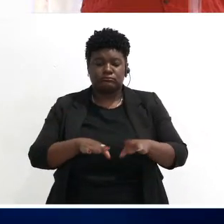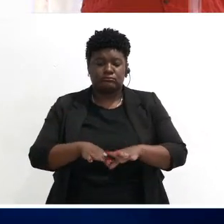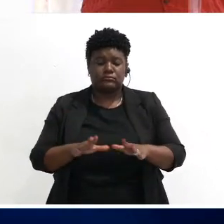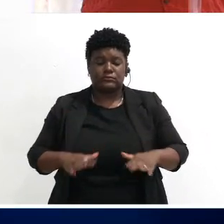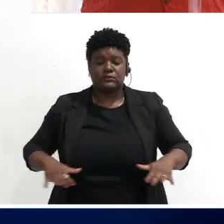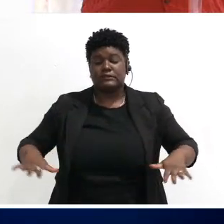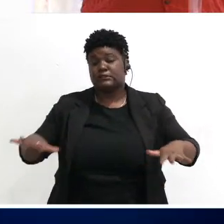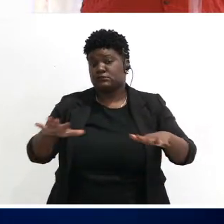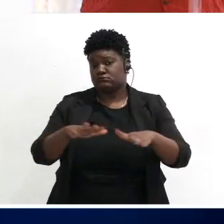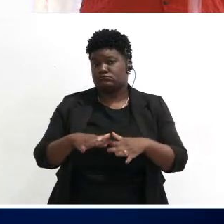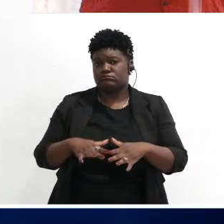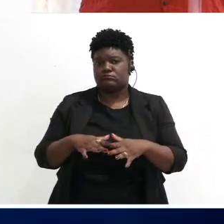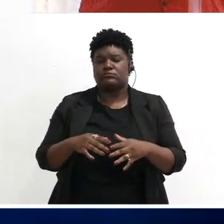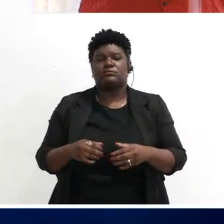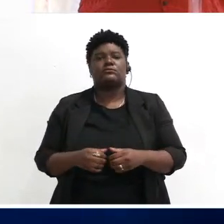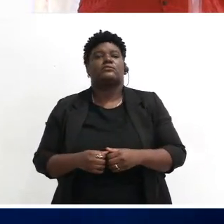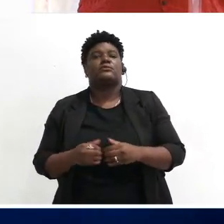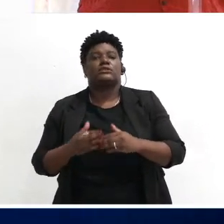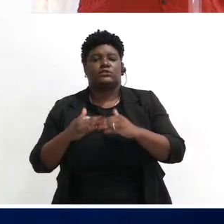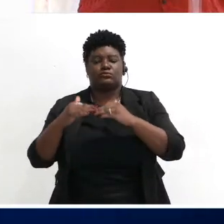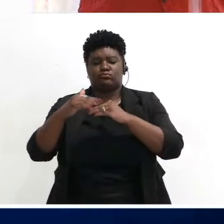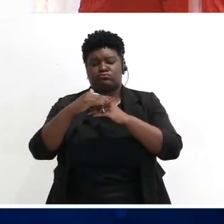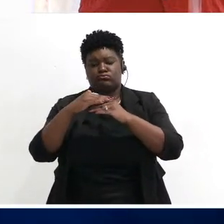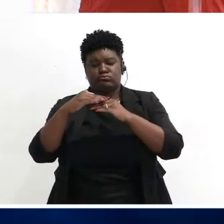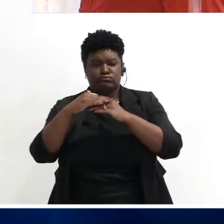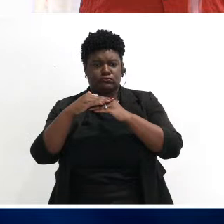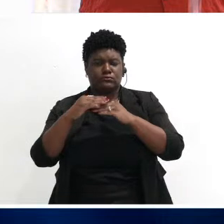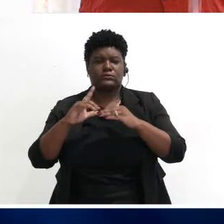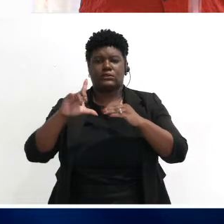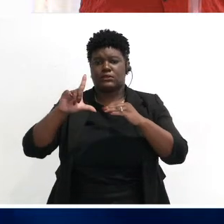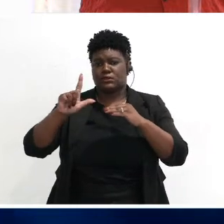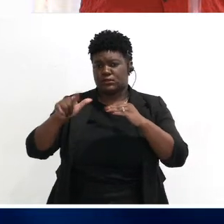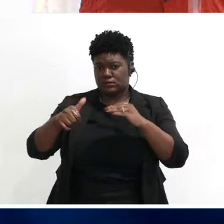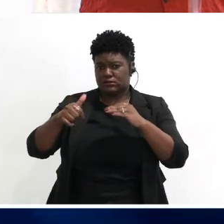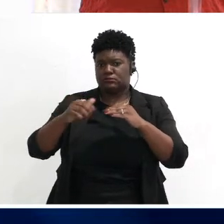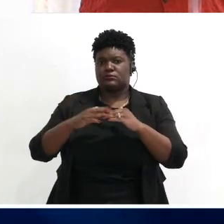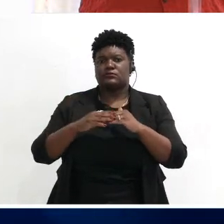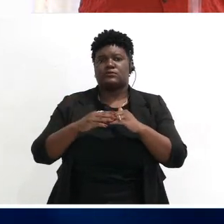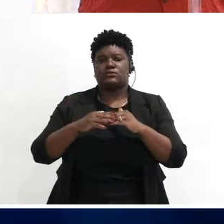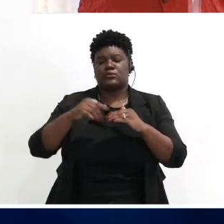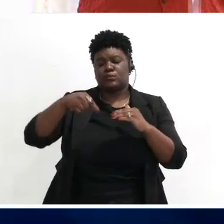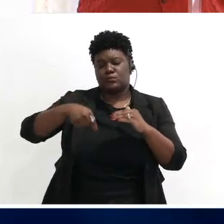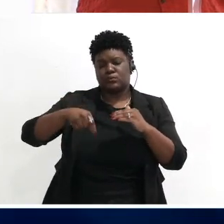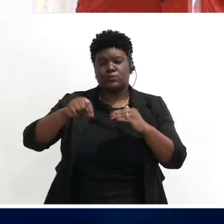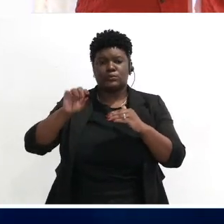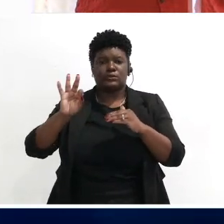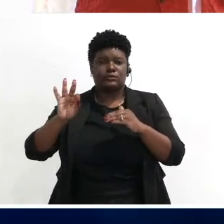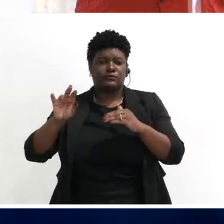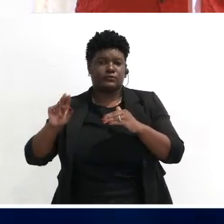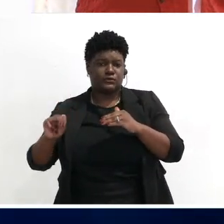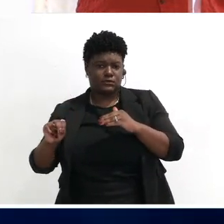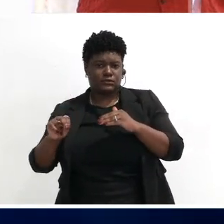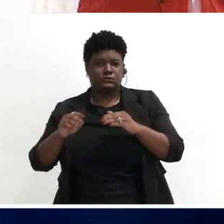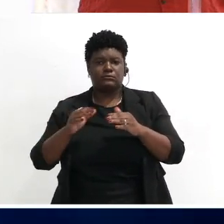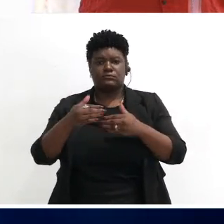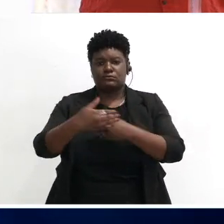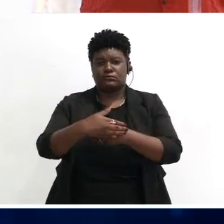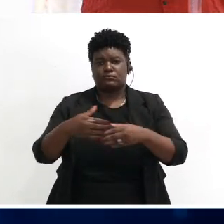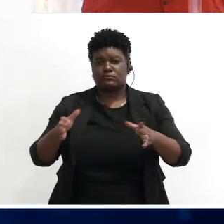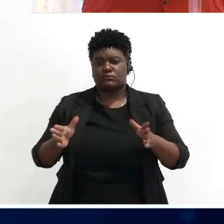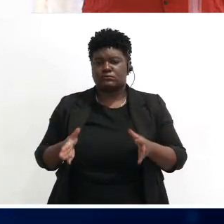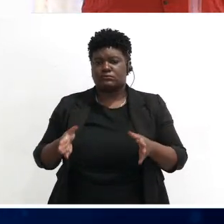to the QFN lead frame packages and wire bond area